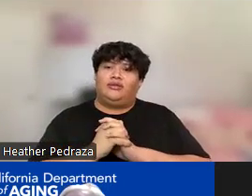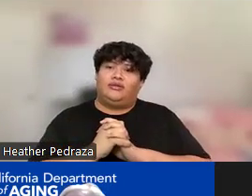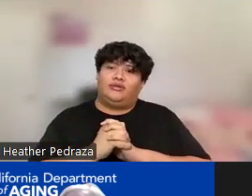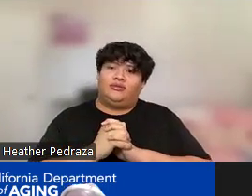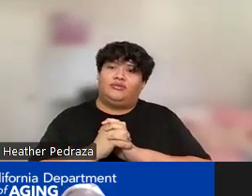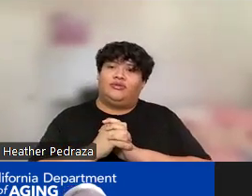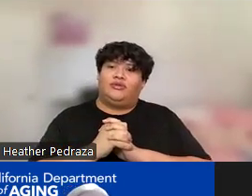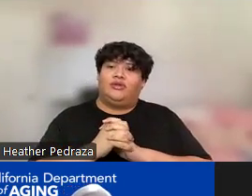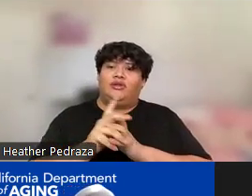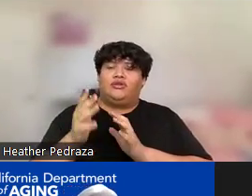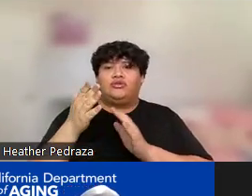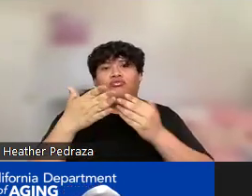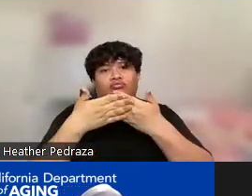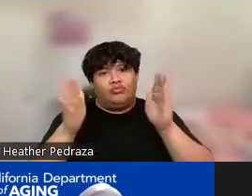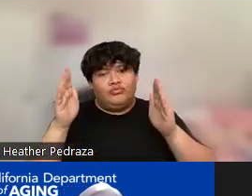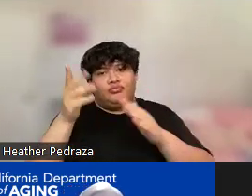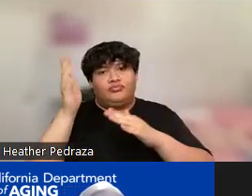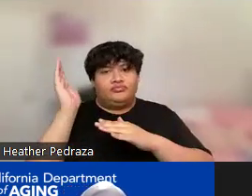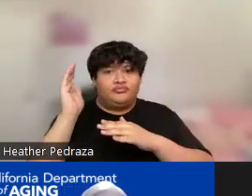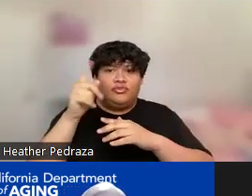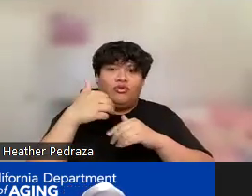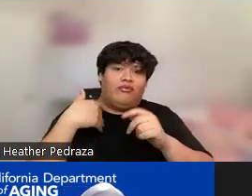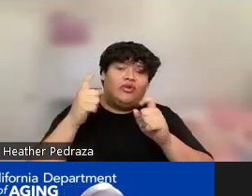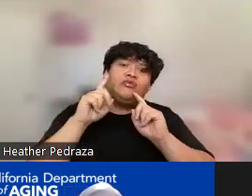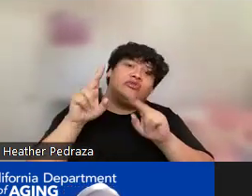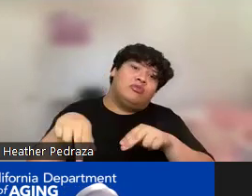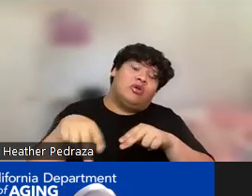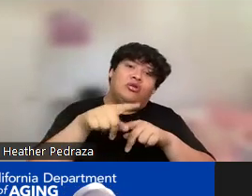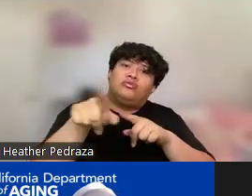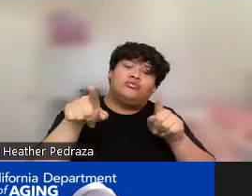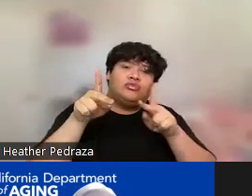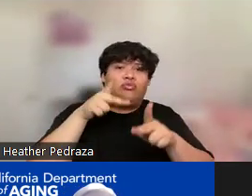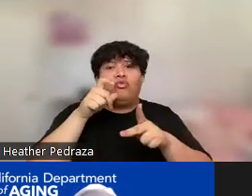This is our public comment period for those of you who are online.